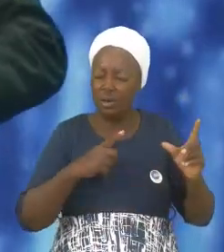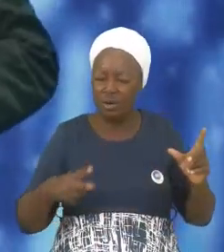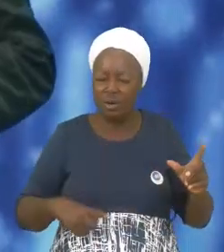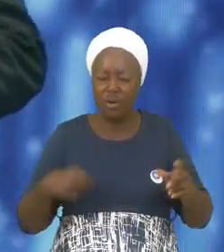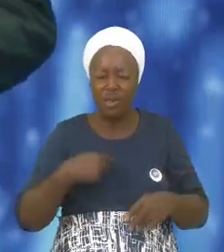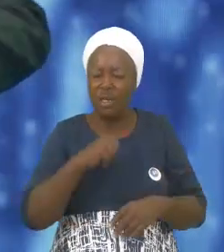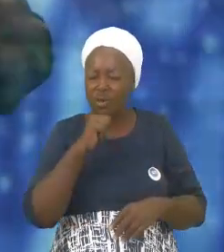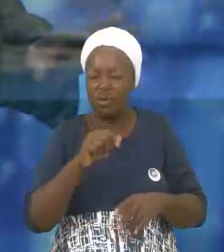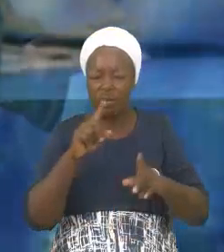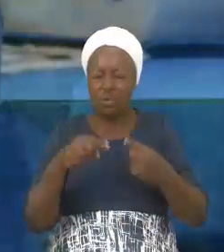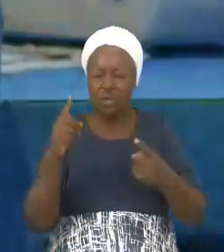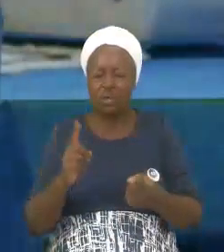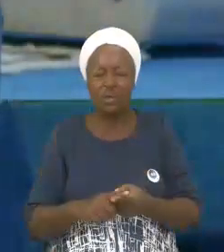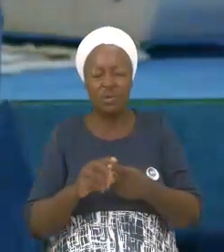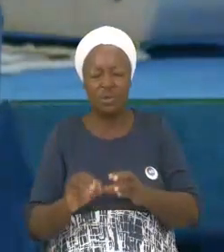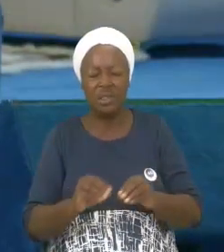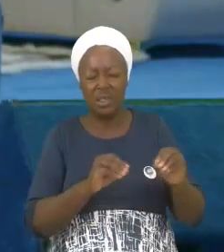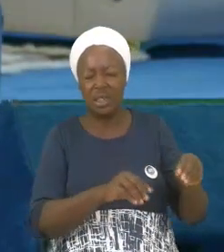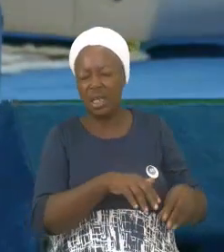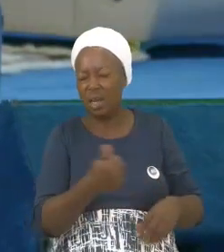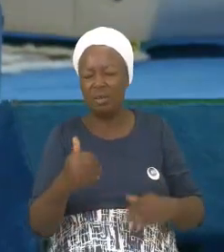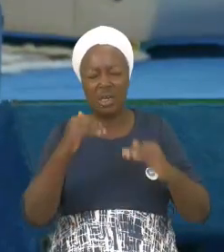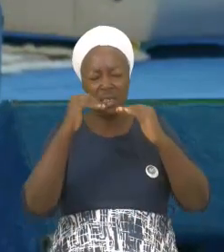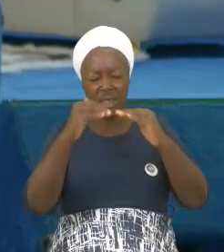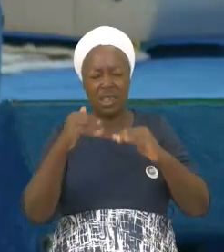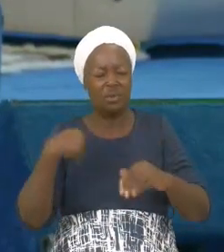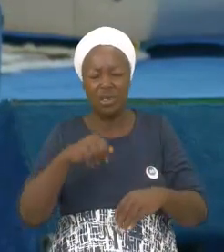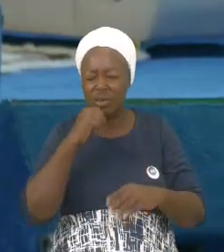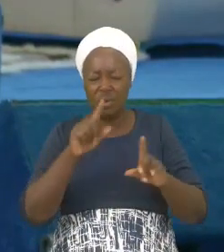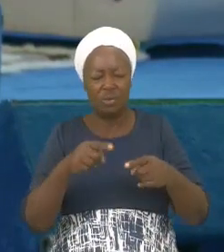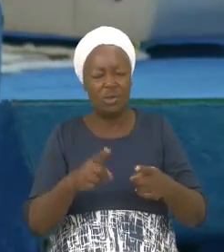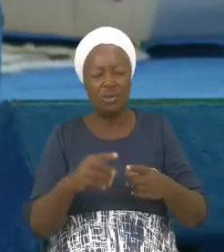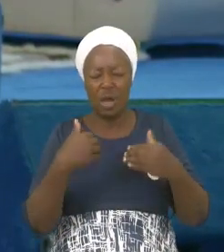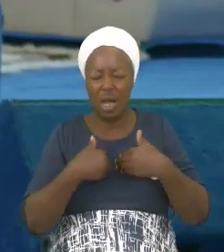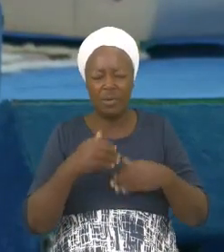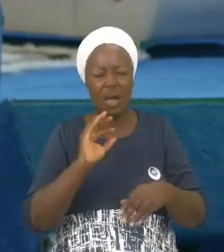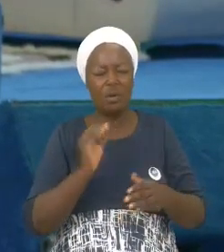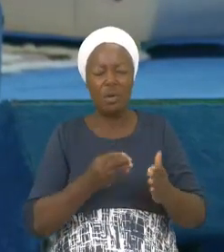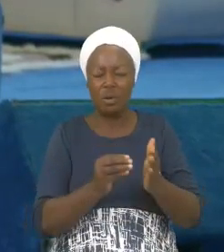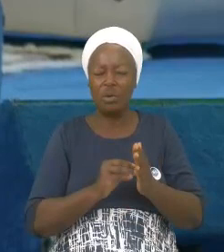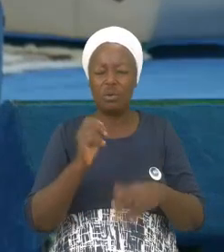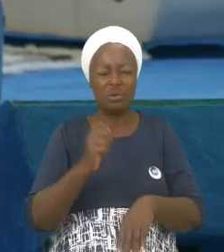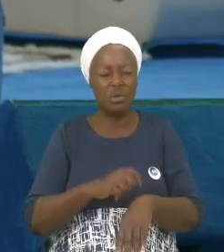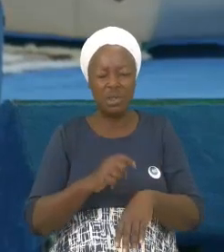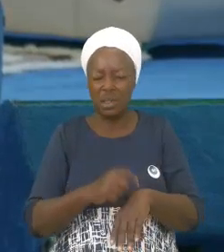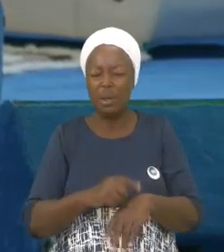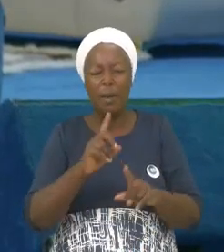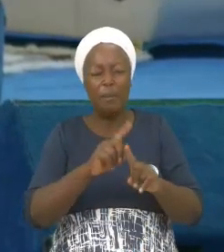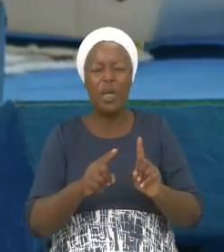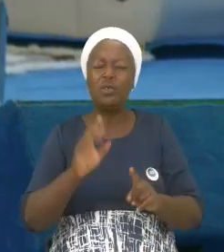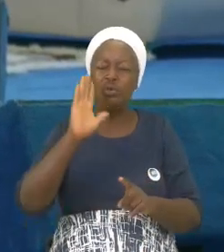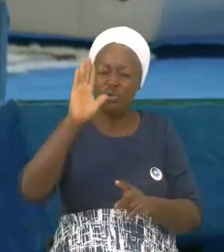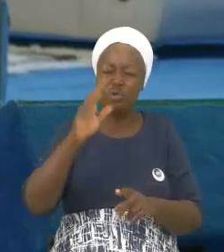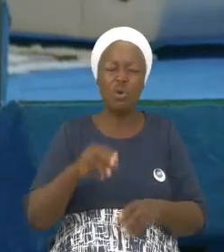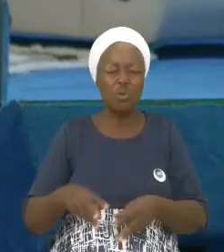going to set another standard, and we're not going to have our own terms, but your term,